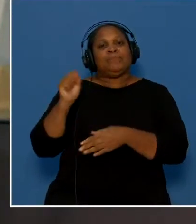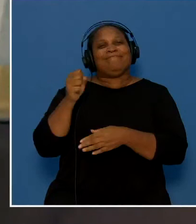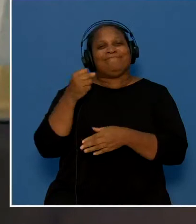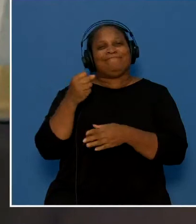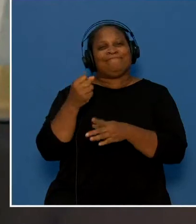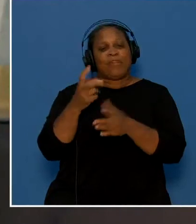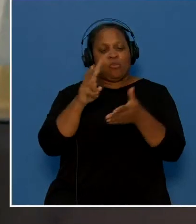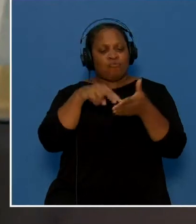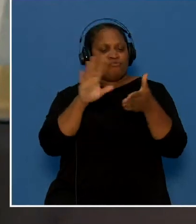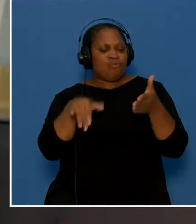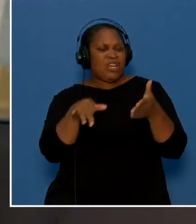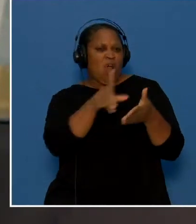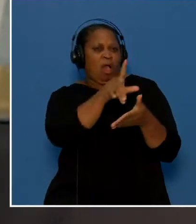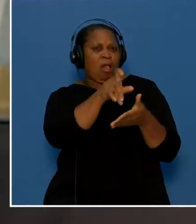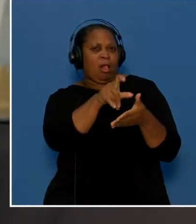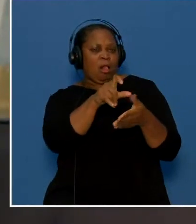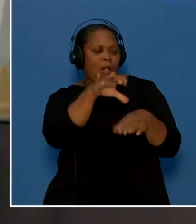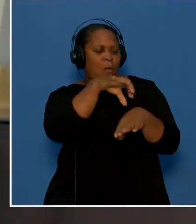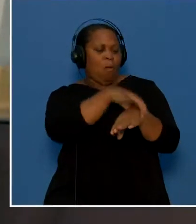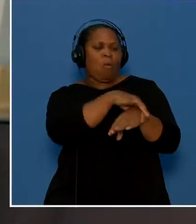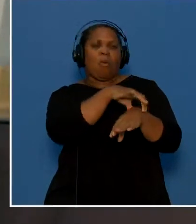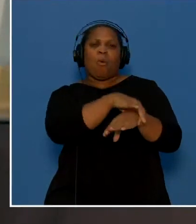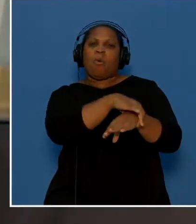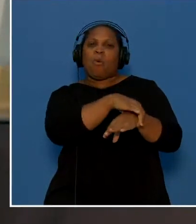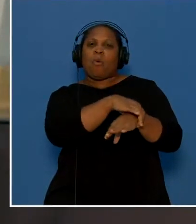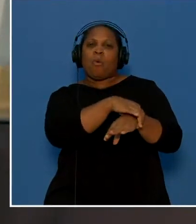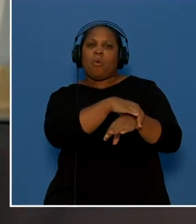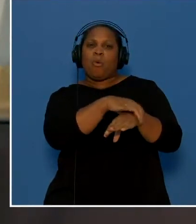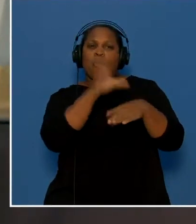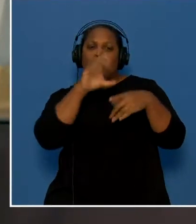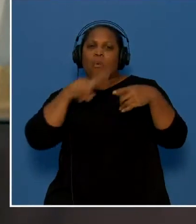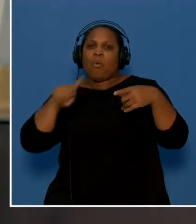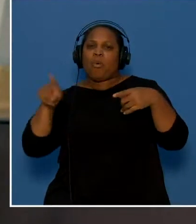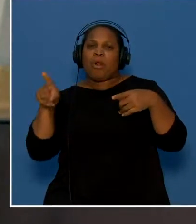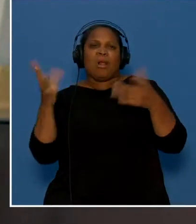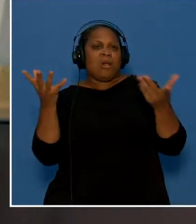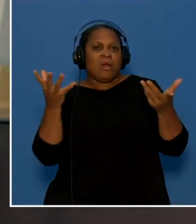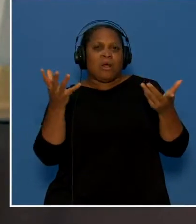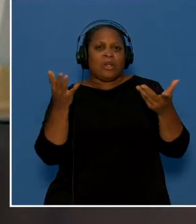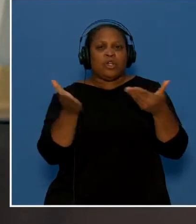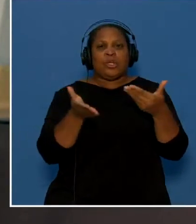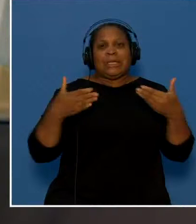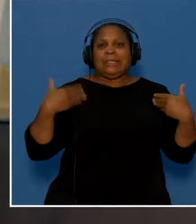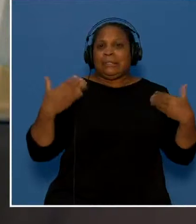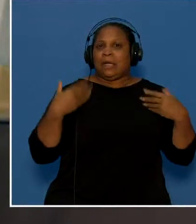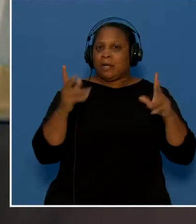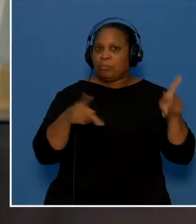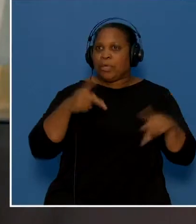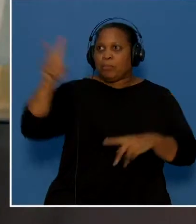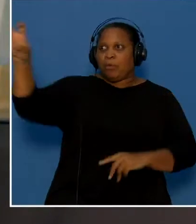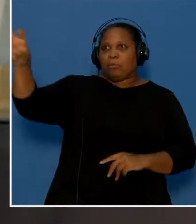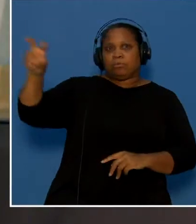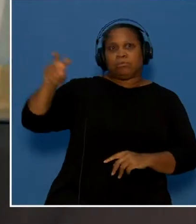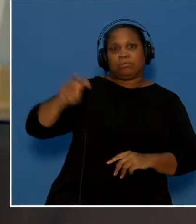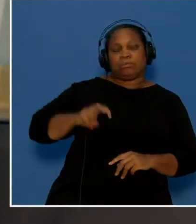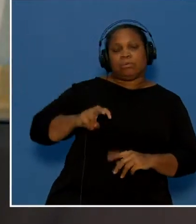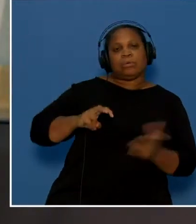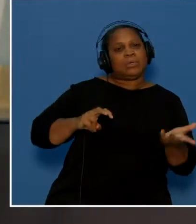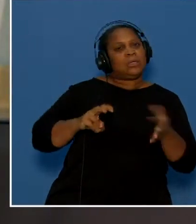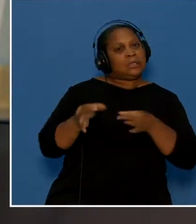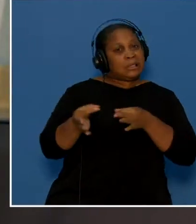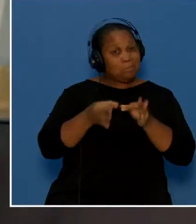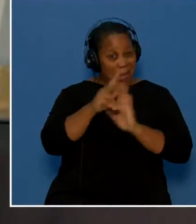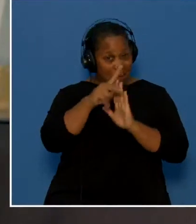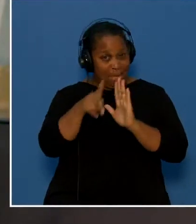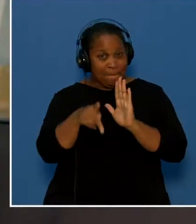reader regarding the tracking bracelets, specifically their use among younger people who are traveling in. Can you explain what the